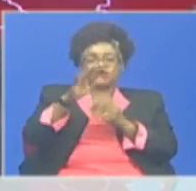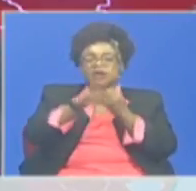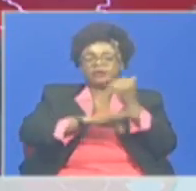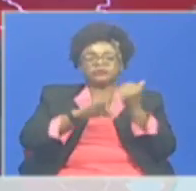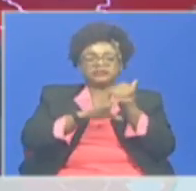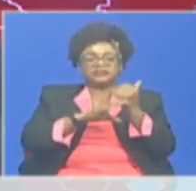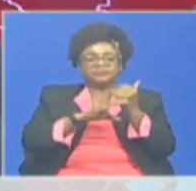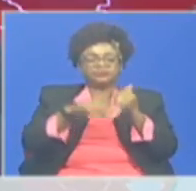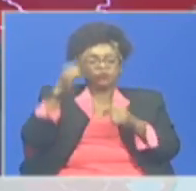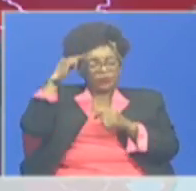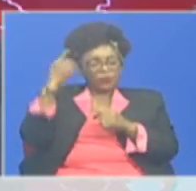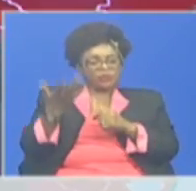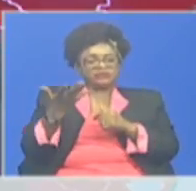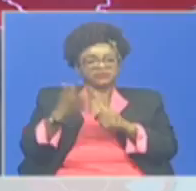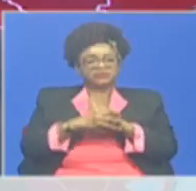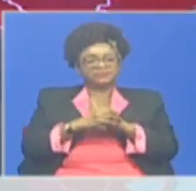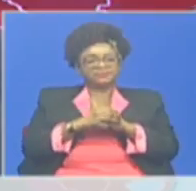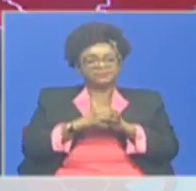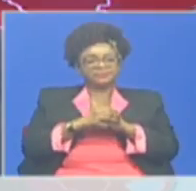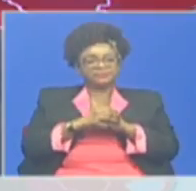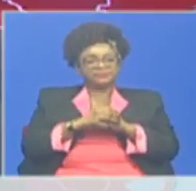catch?